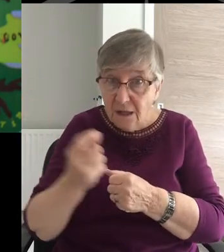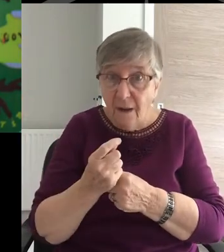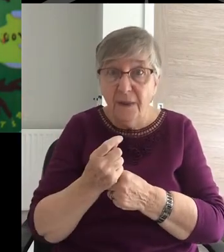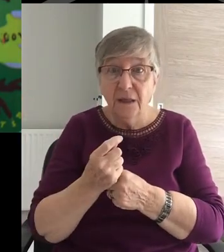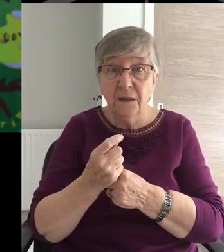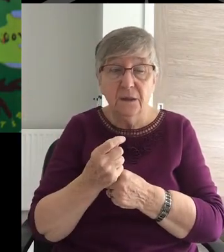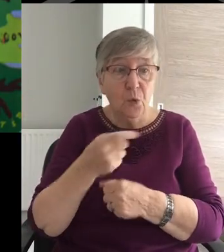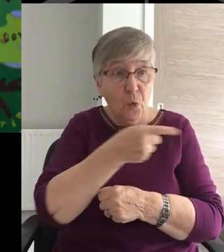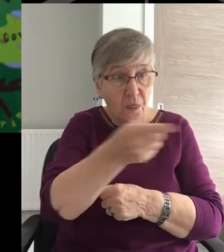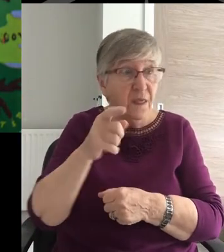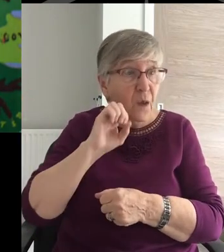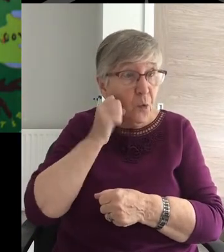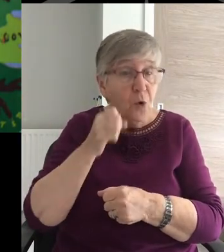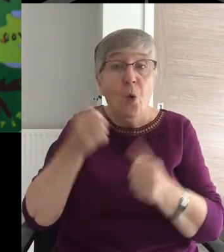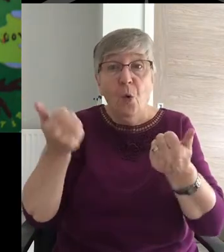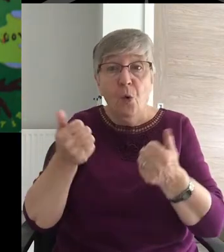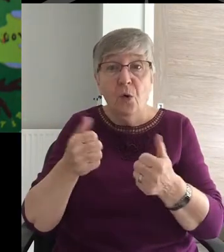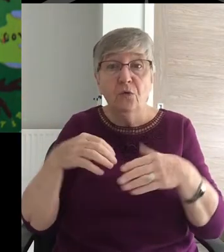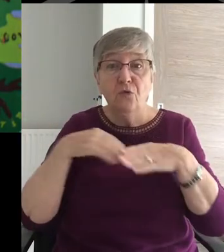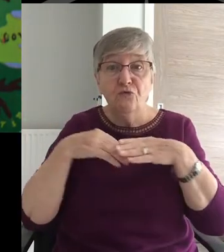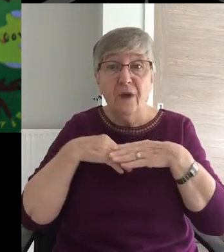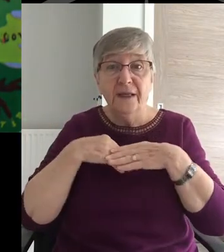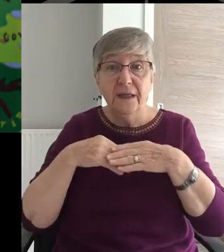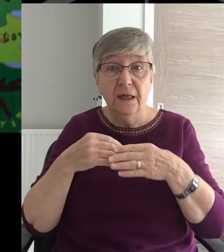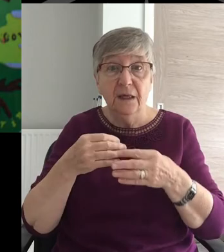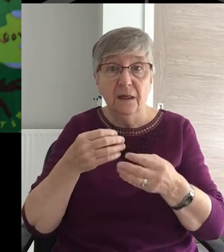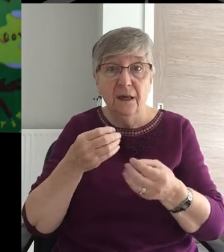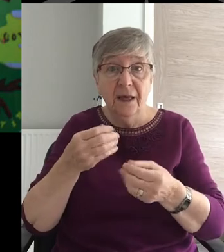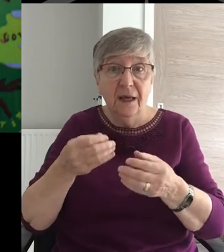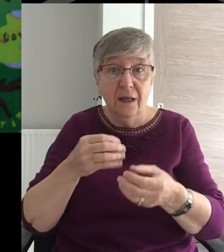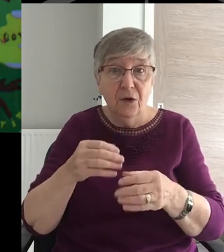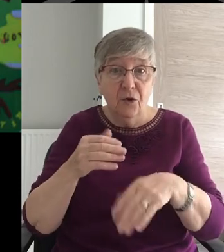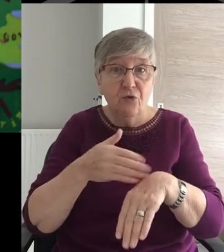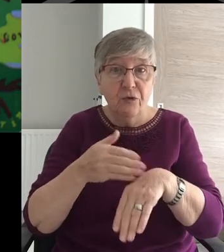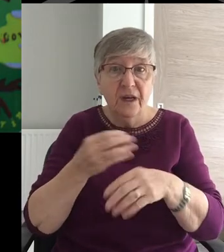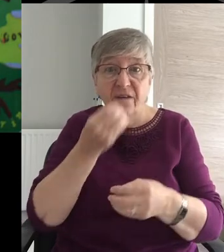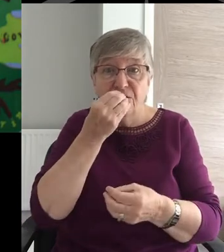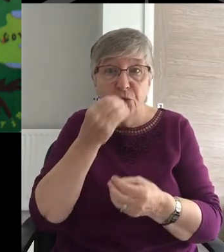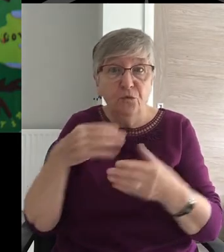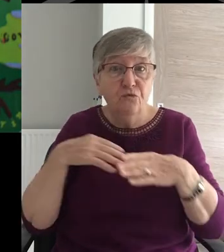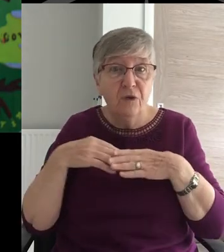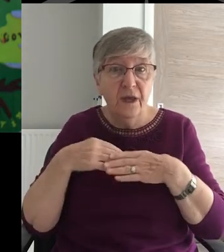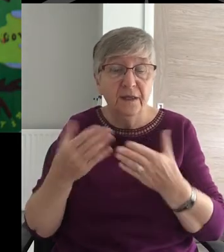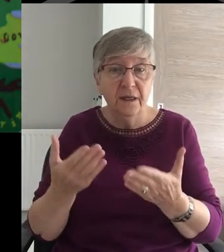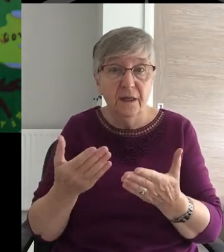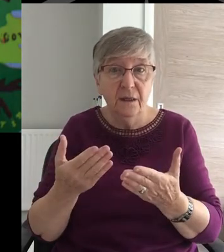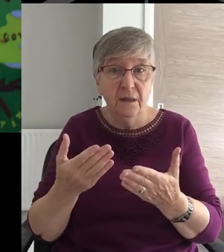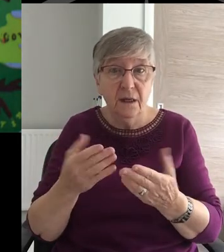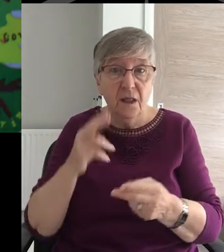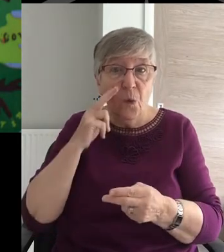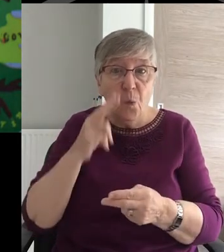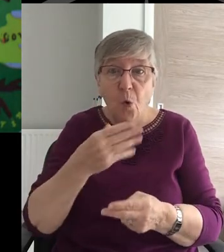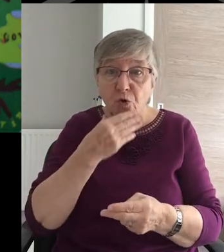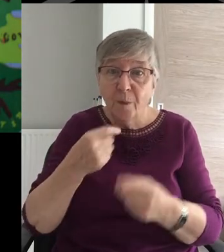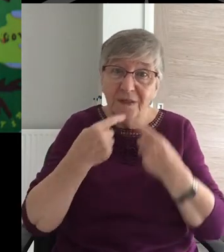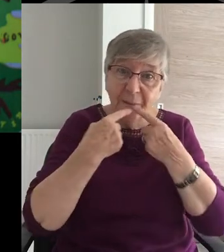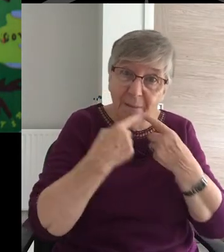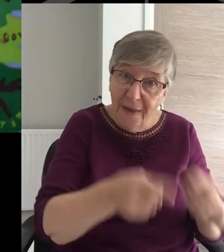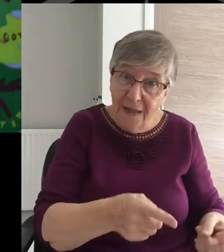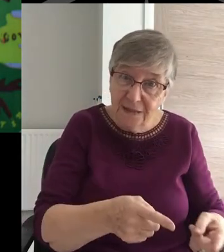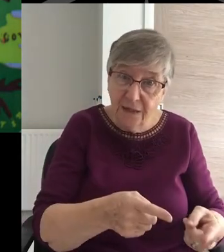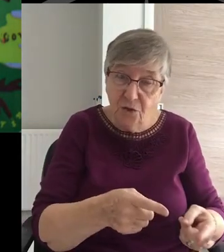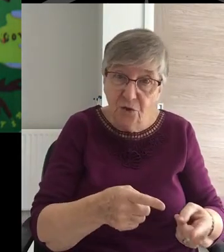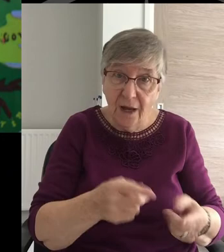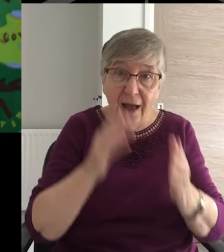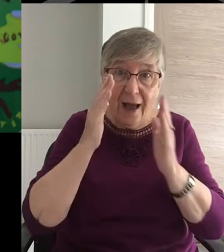horizon, people didn't say, all right, okay, fine. They would get some hospitality ready. The watchman's message was calling